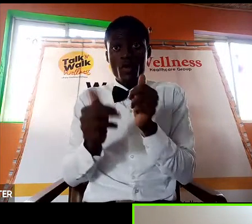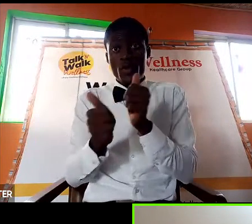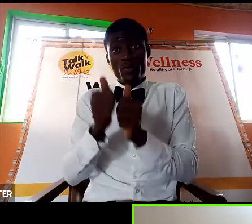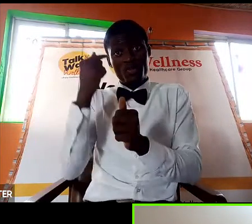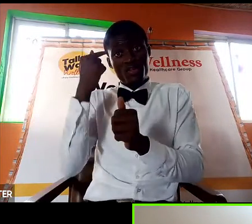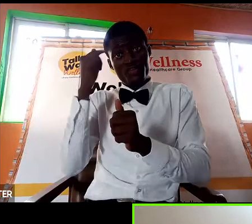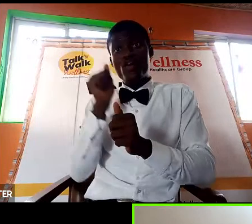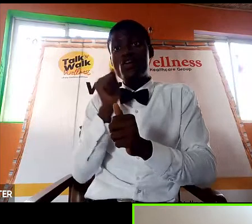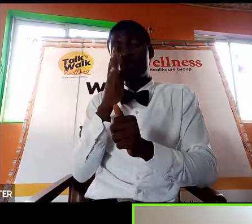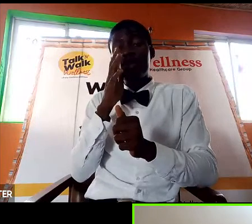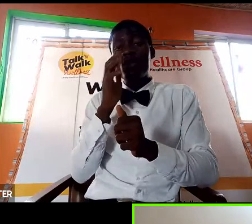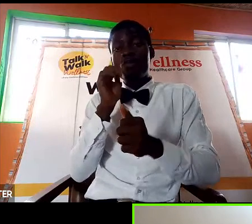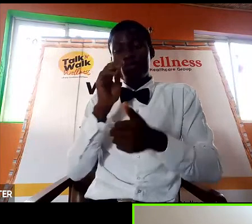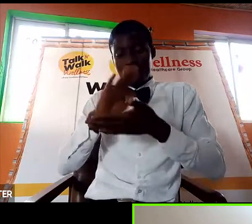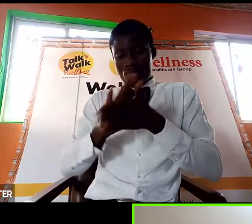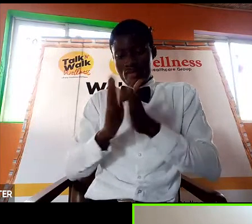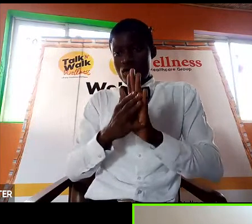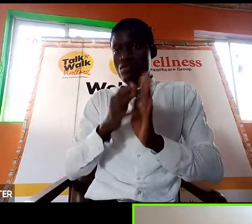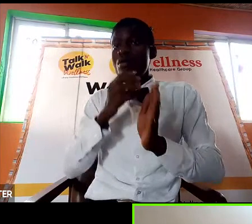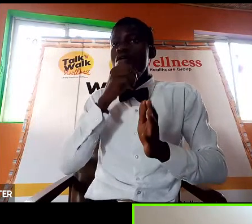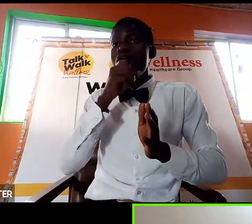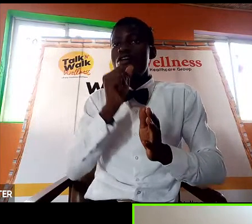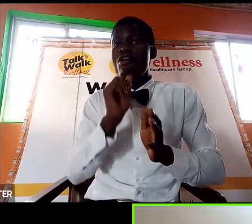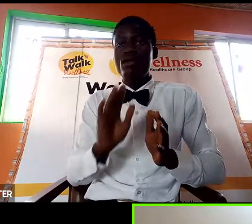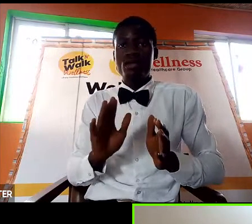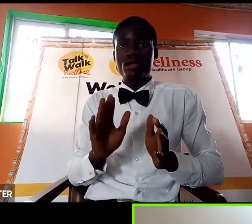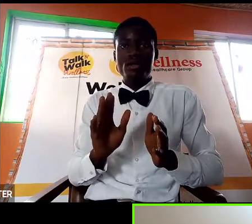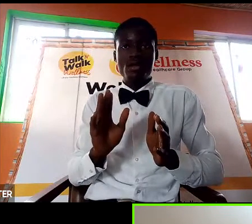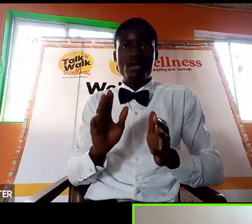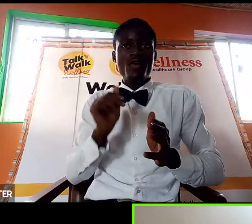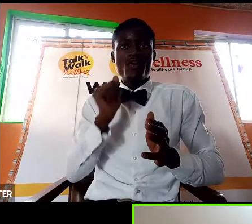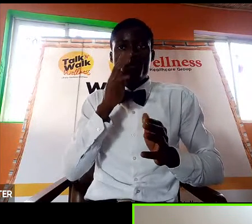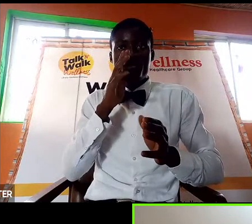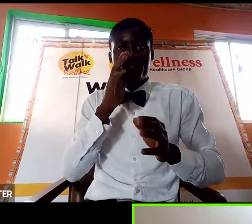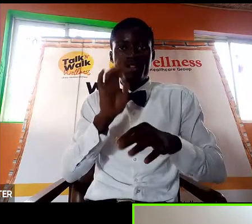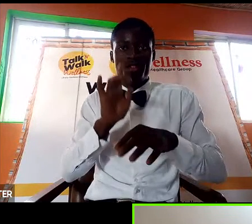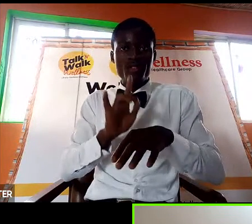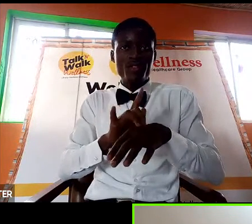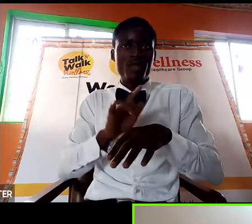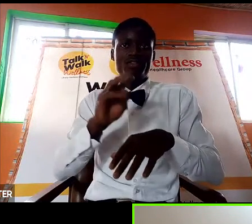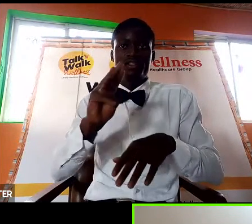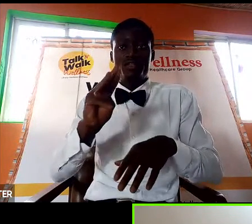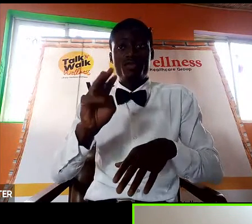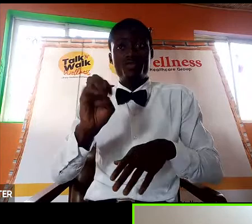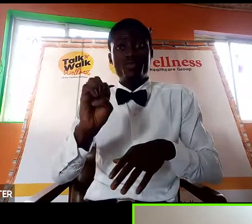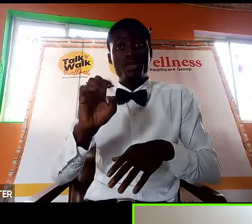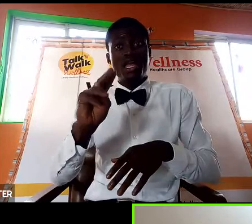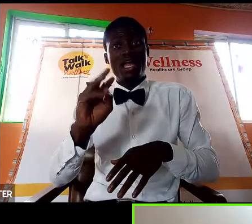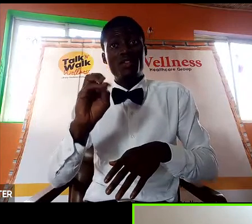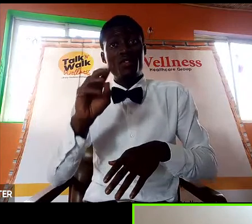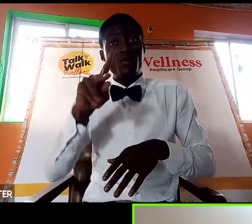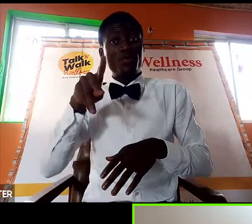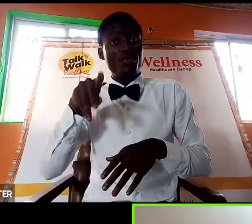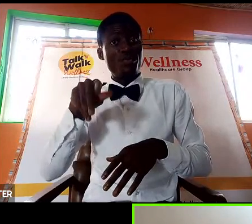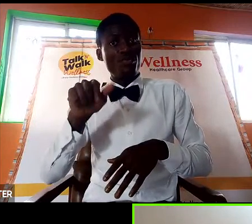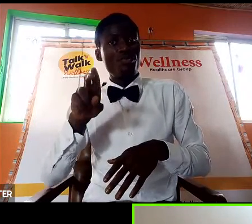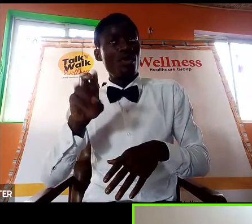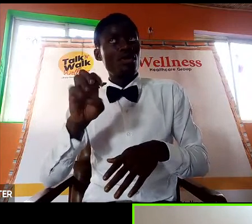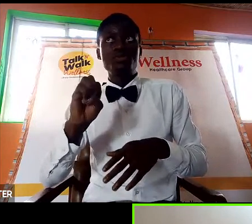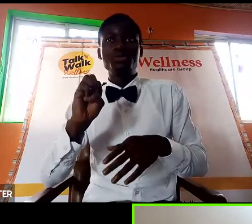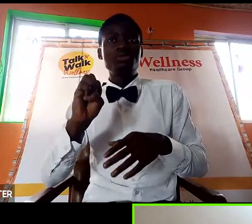older, menopause starts setting in. So people should not think that menopause means that you cannot get horny or that you cannot